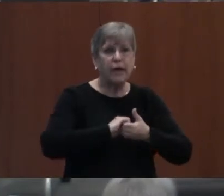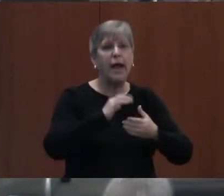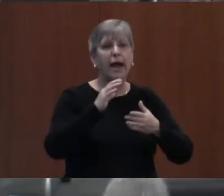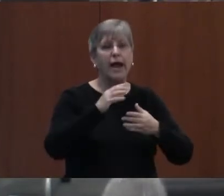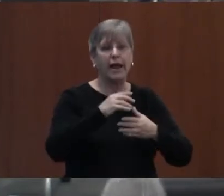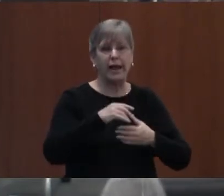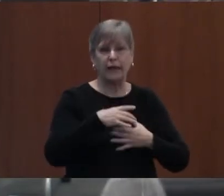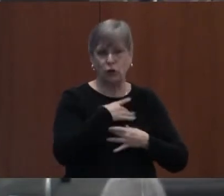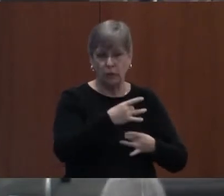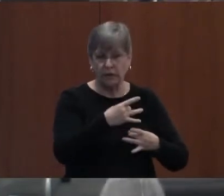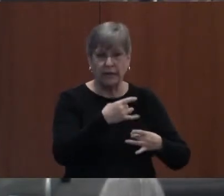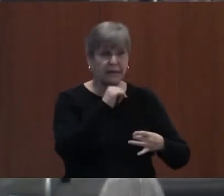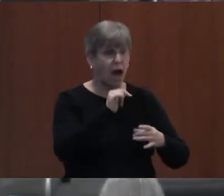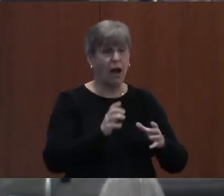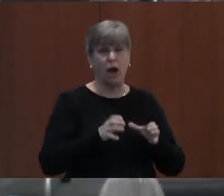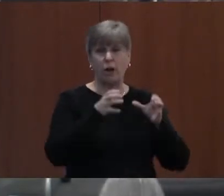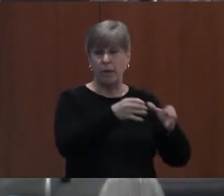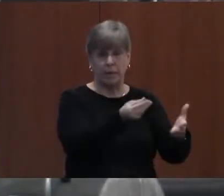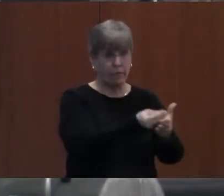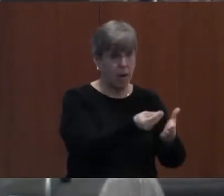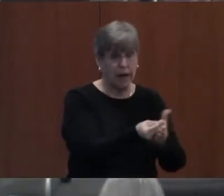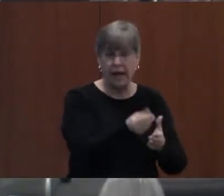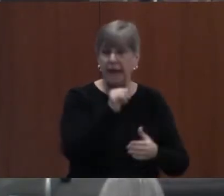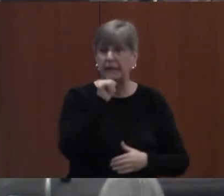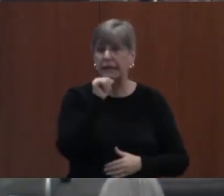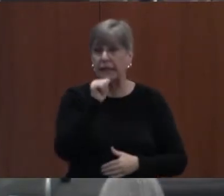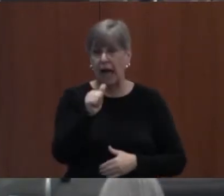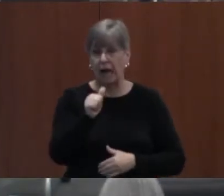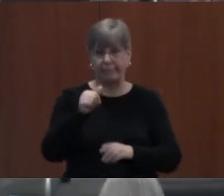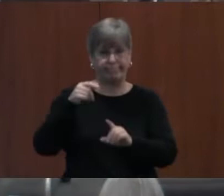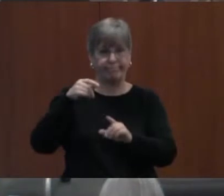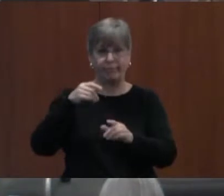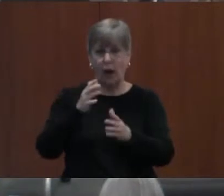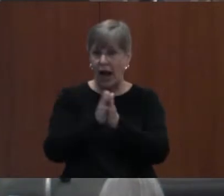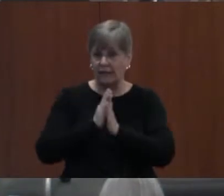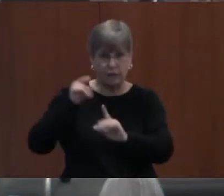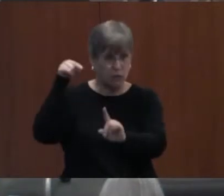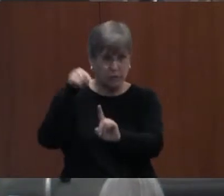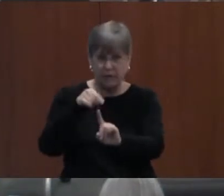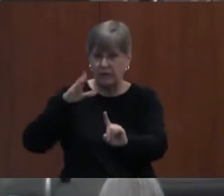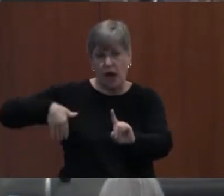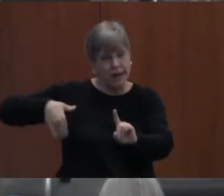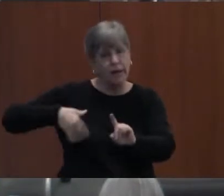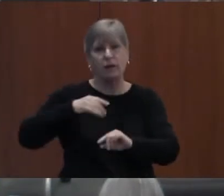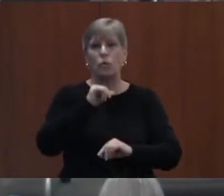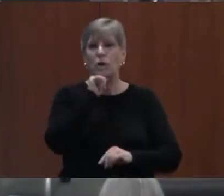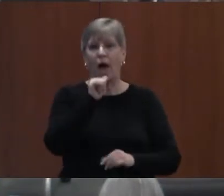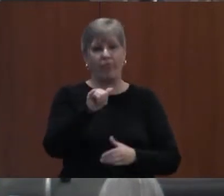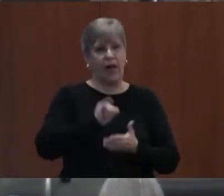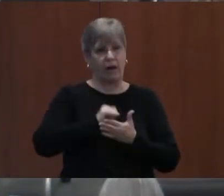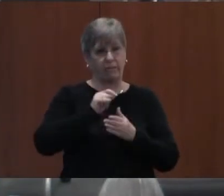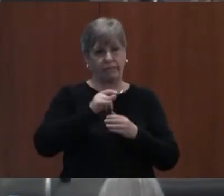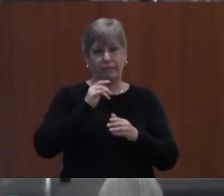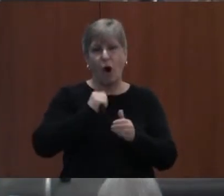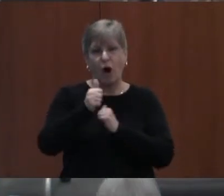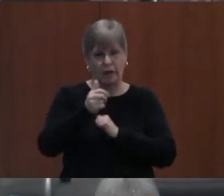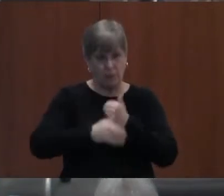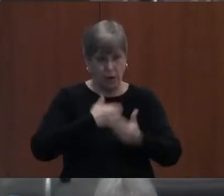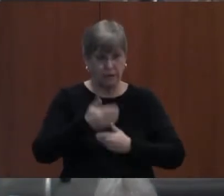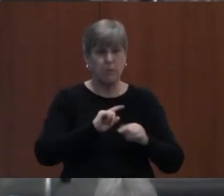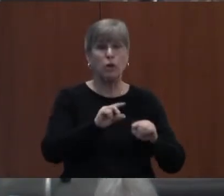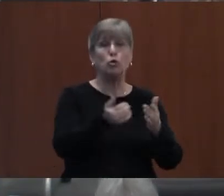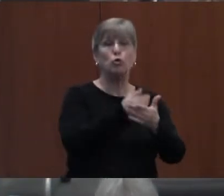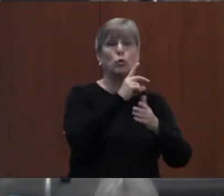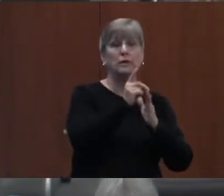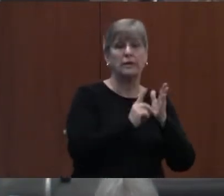time. It's not a commitment of funding or specifics. We're not that far. This new design plan would offer